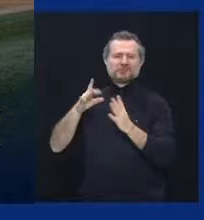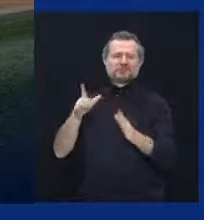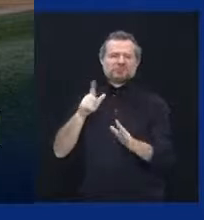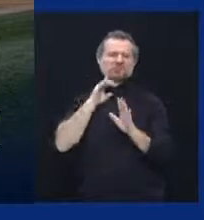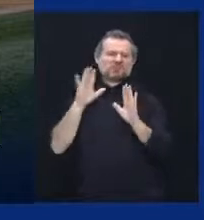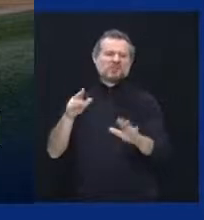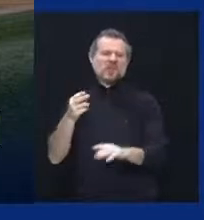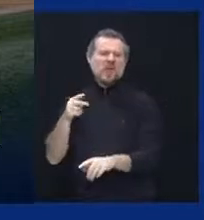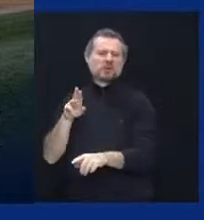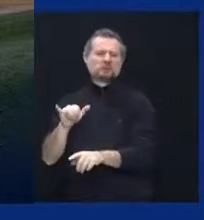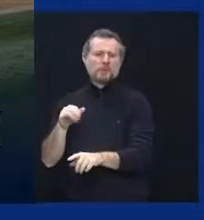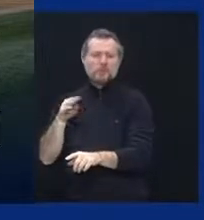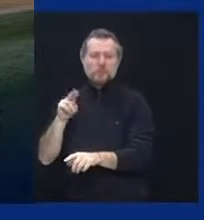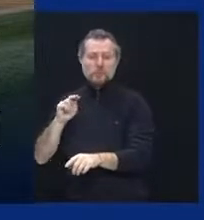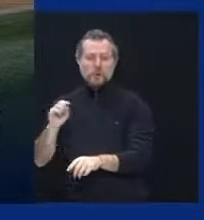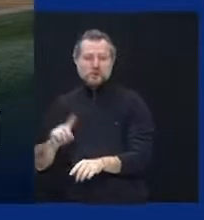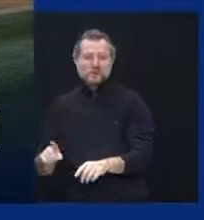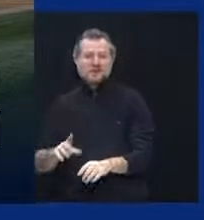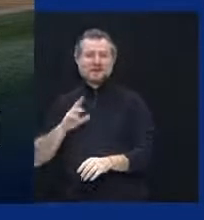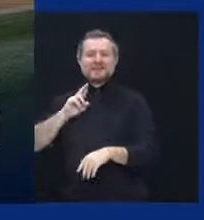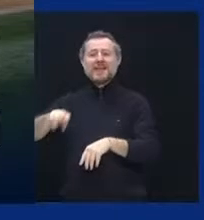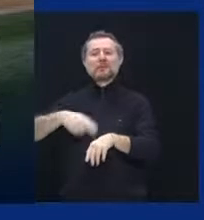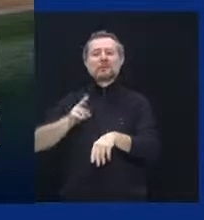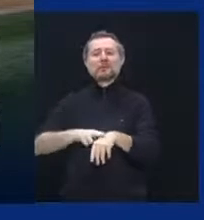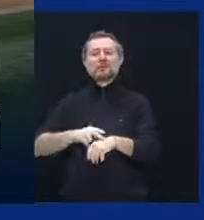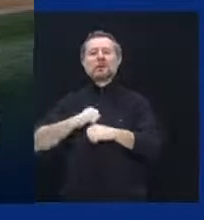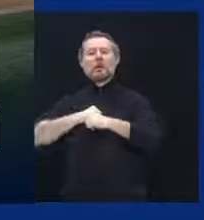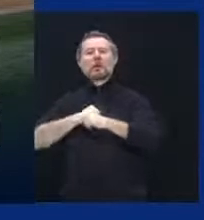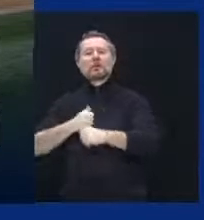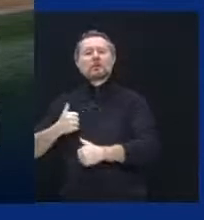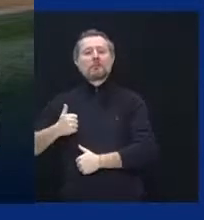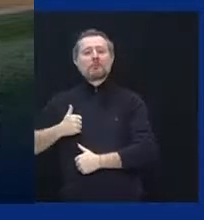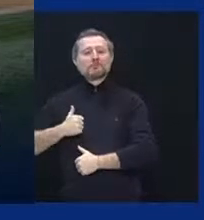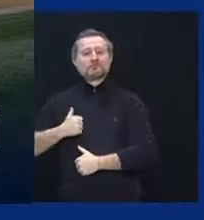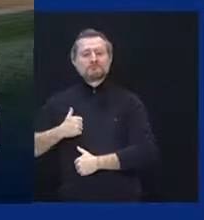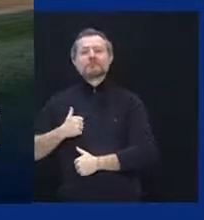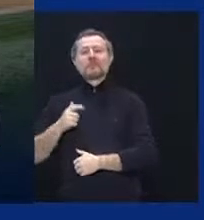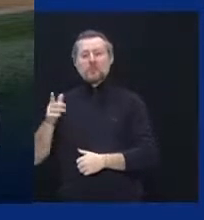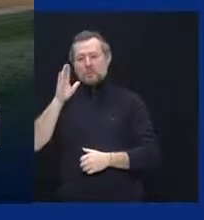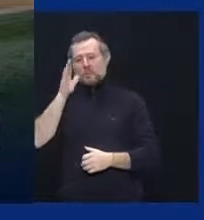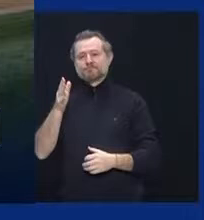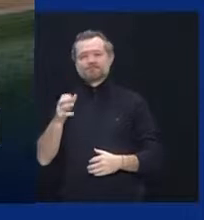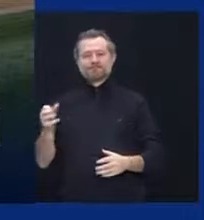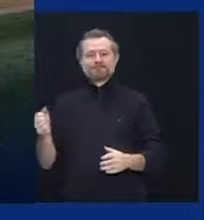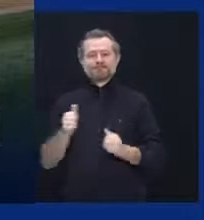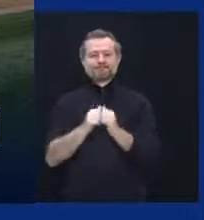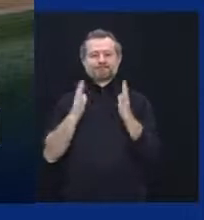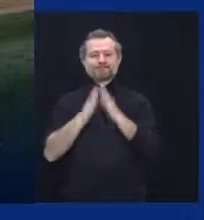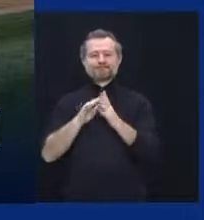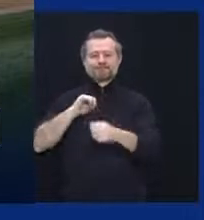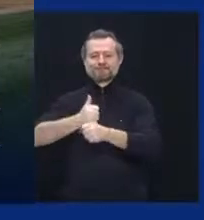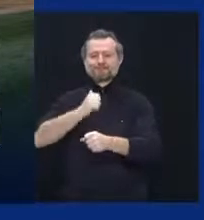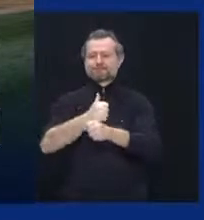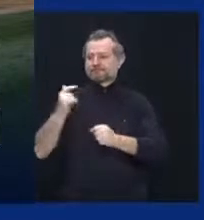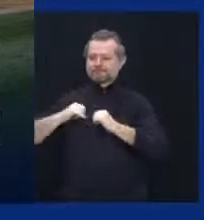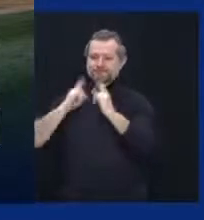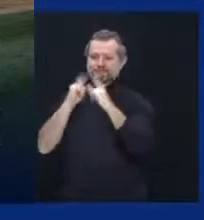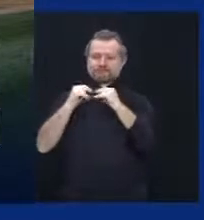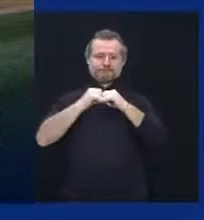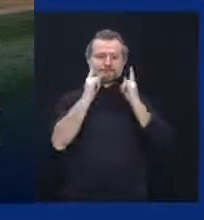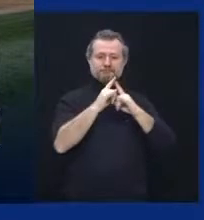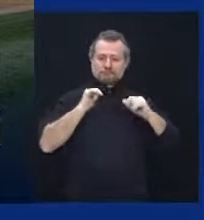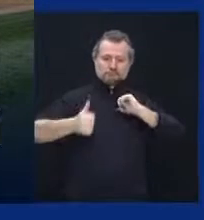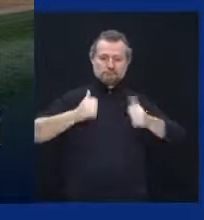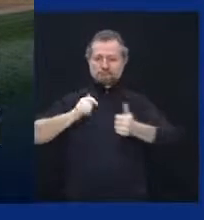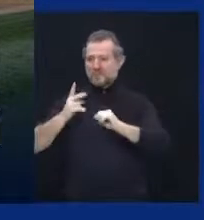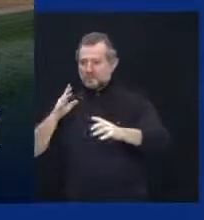the National Guard will be constructing and administering the site. And I want to